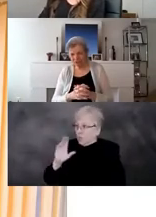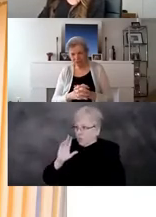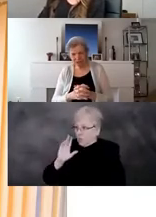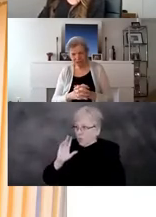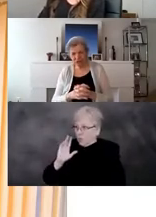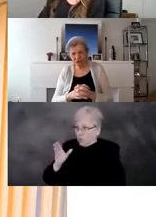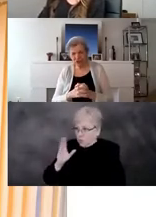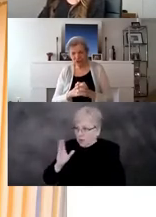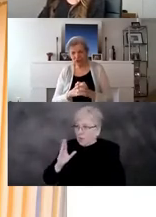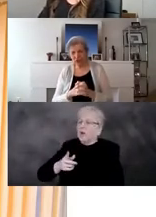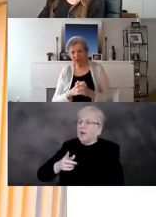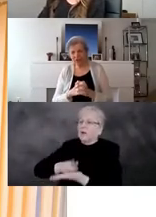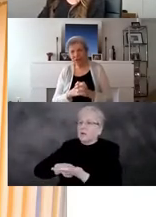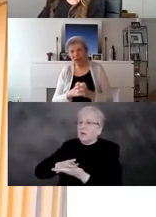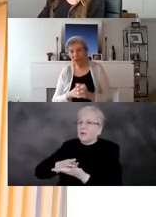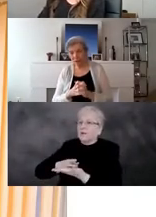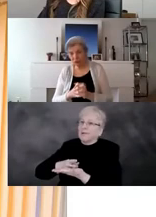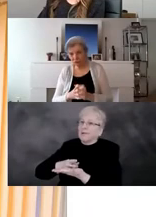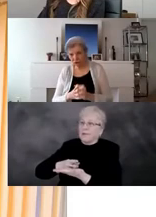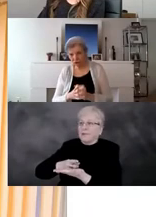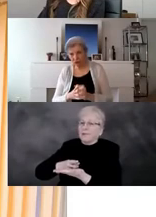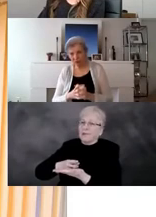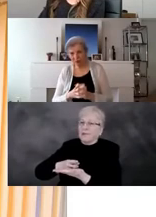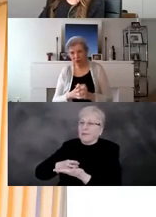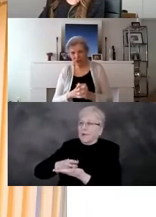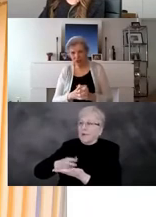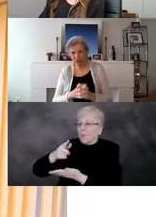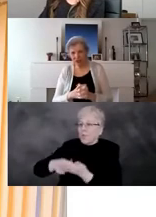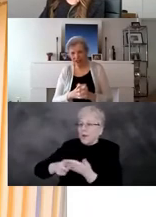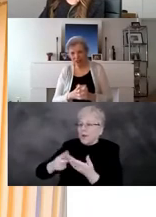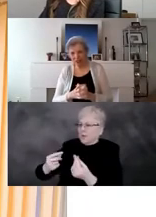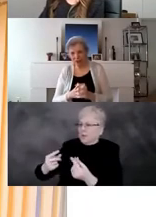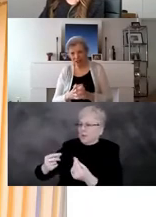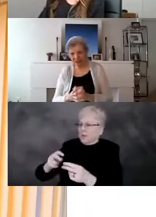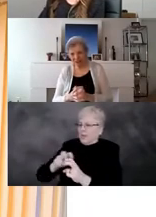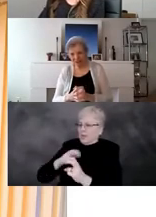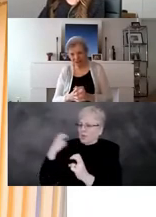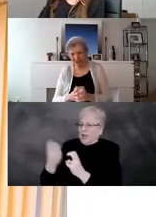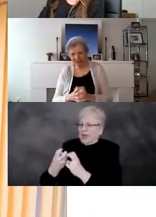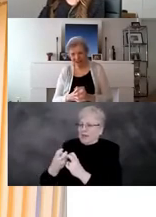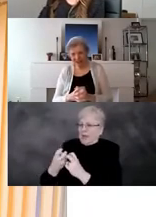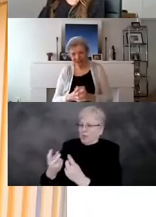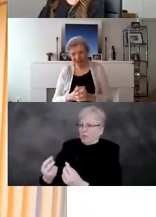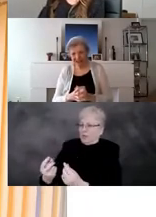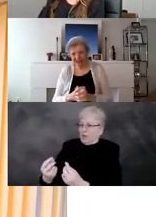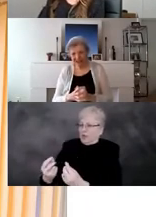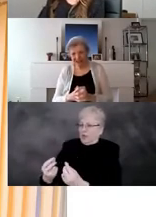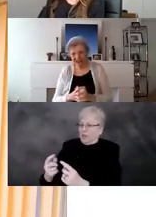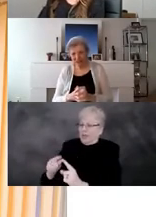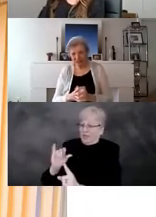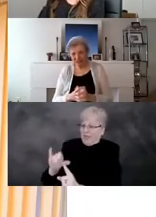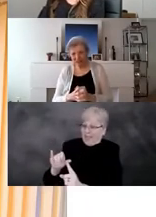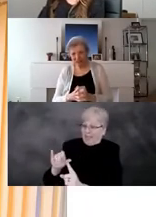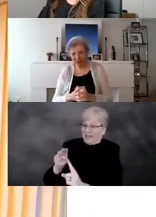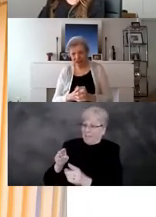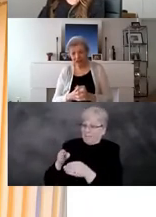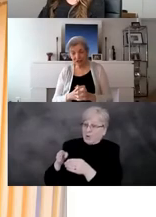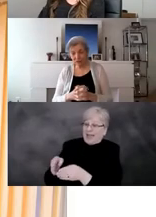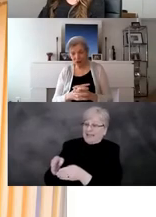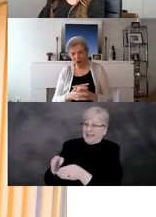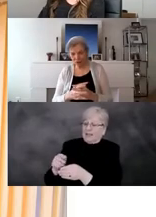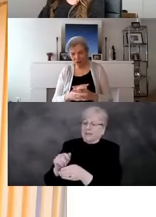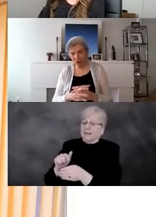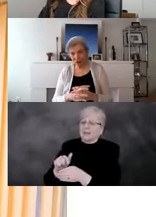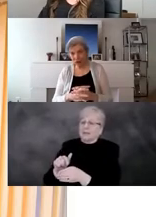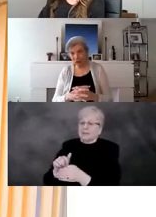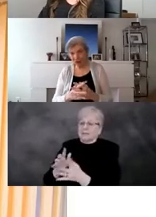what persons at roundtables do. Let me say that that modality is a lot of